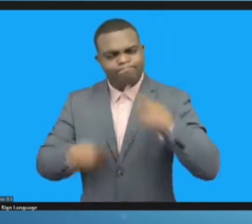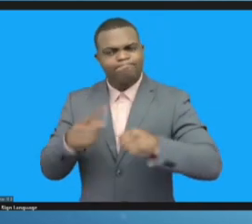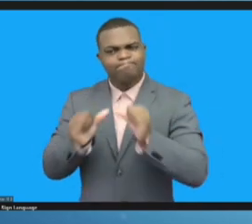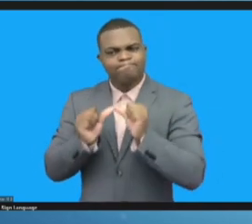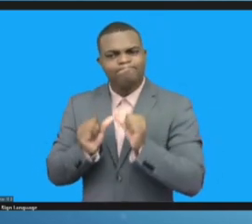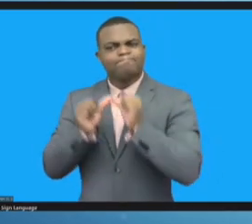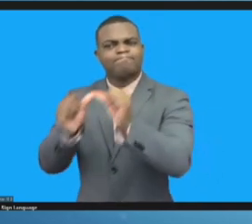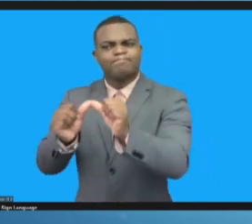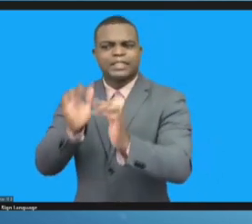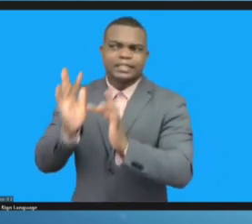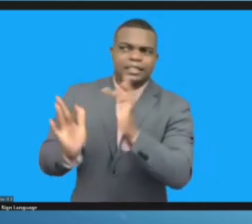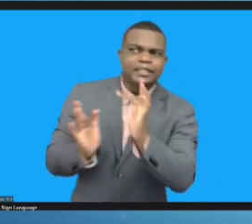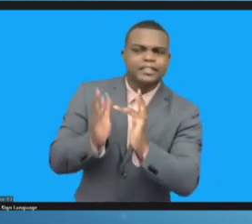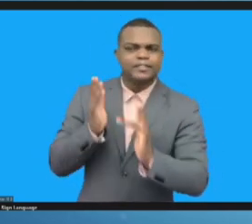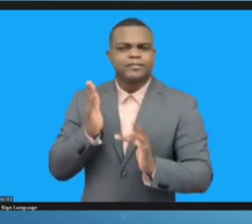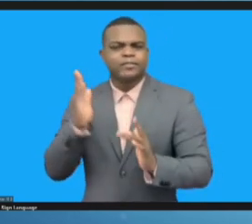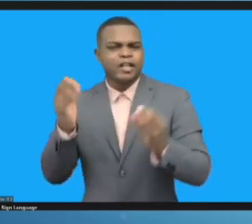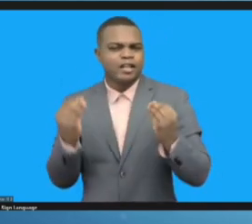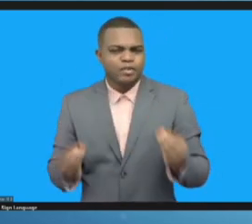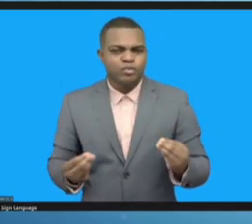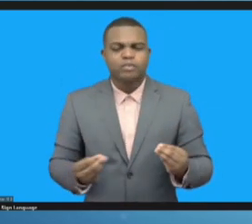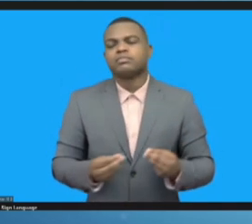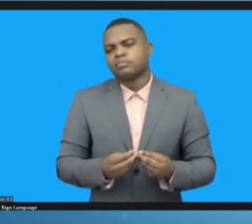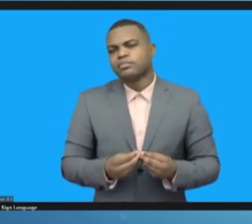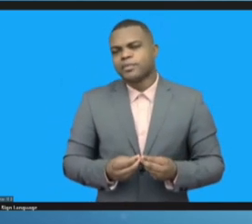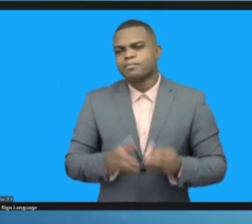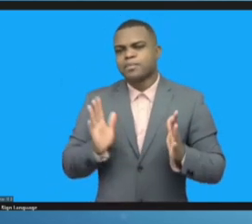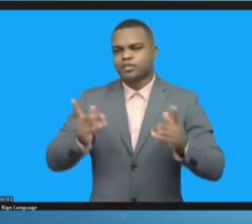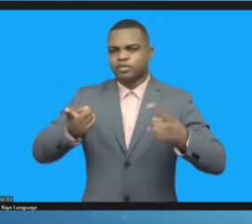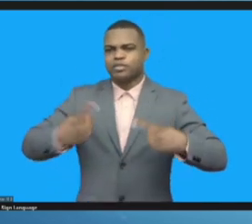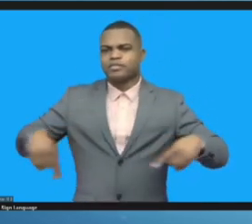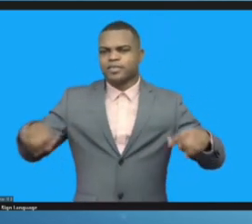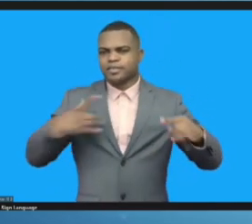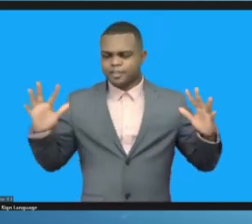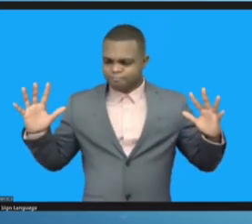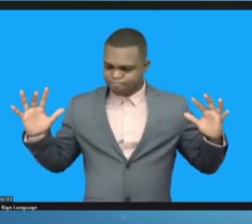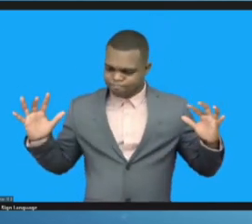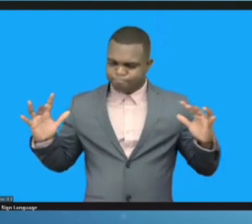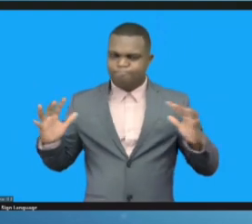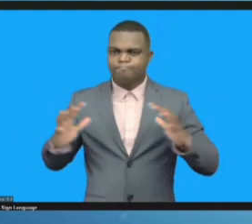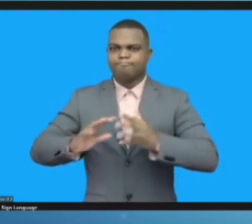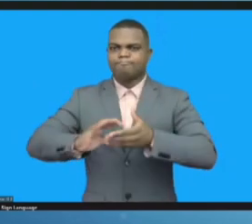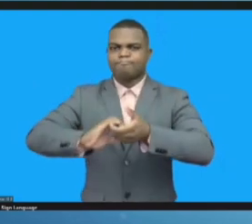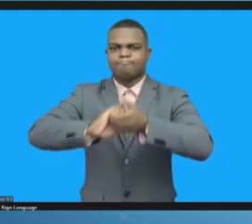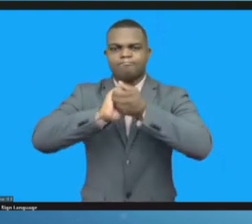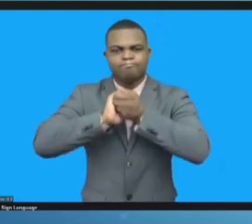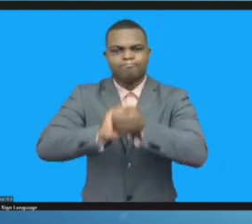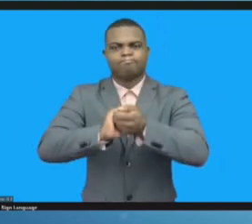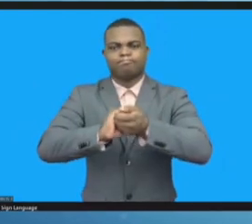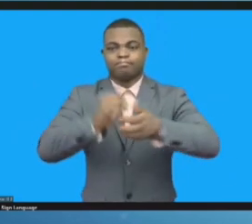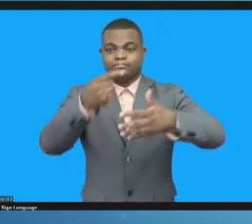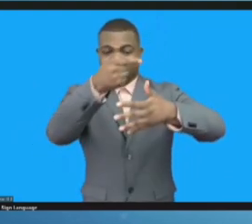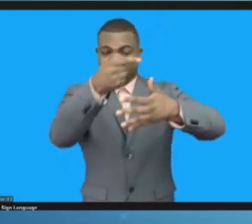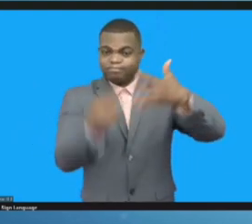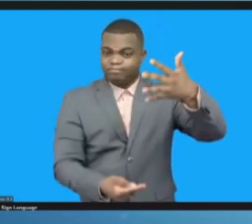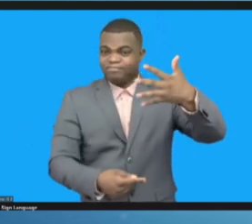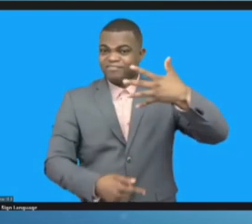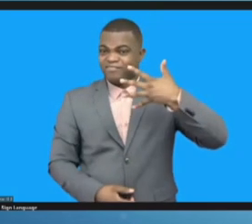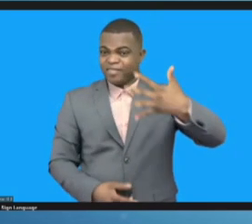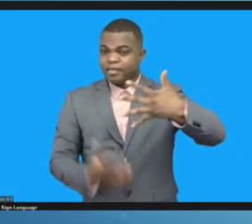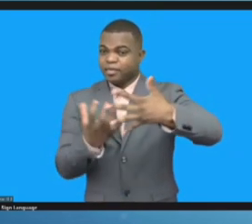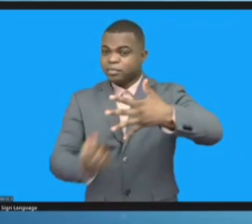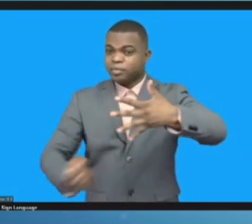realization of Sustained Development Goals and Agenda 2063 of the African Union. Let me leave you with what I see